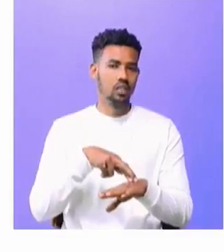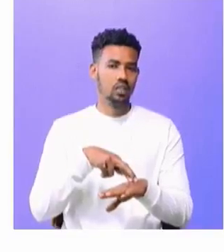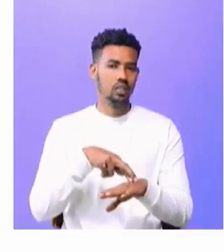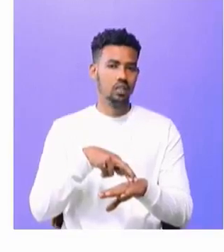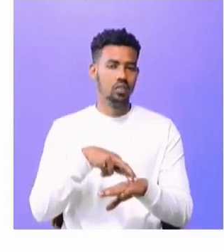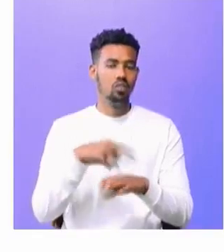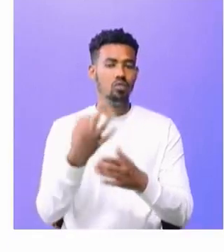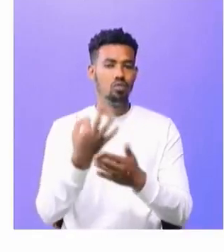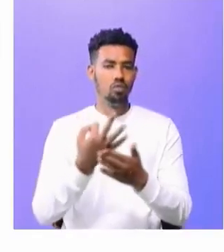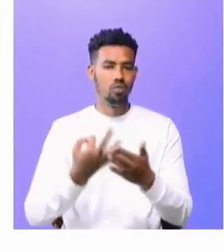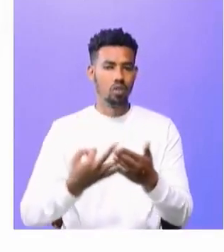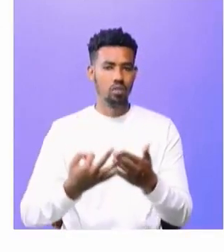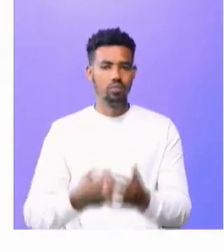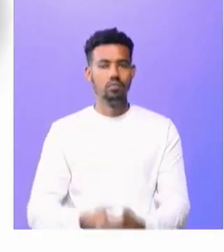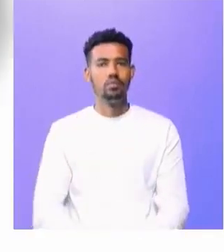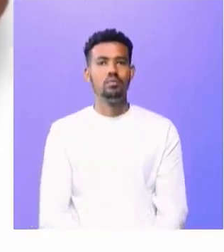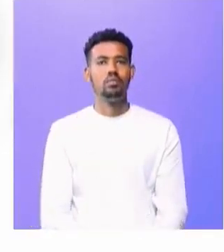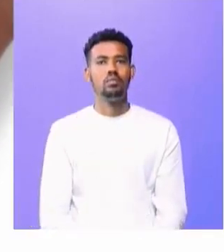form.